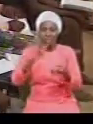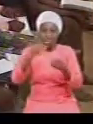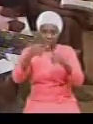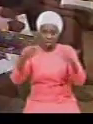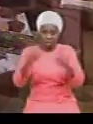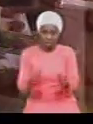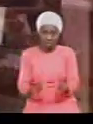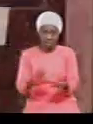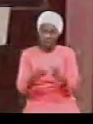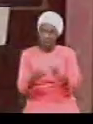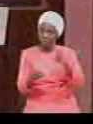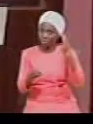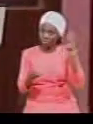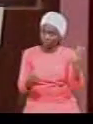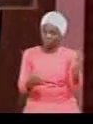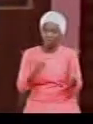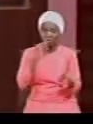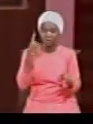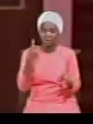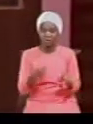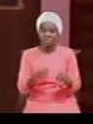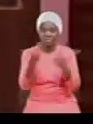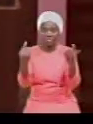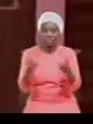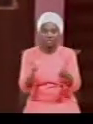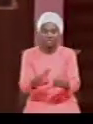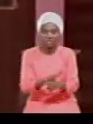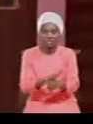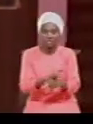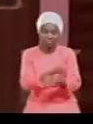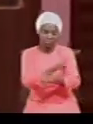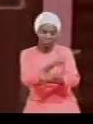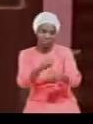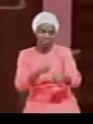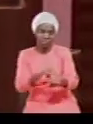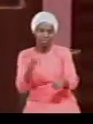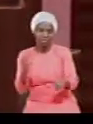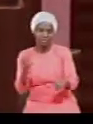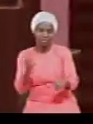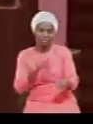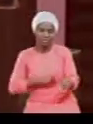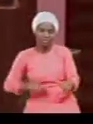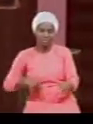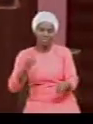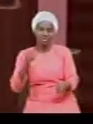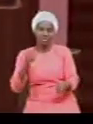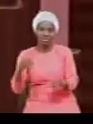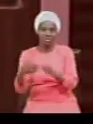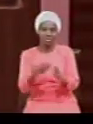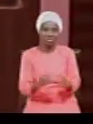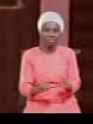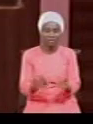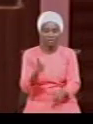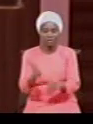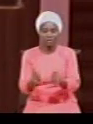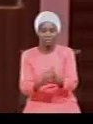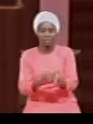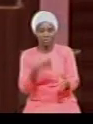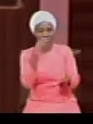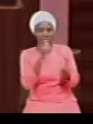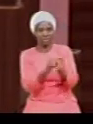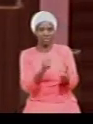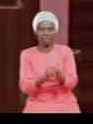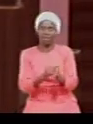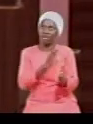two, heathen nations, hidden kings, hidden leaders, hidden people that say that Christ will